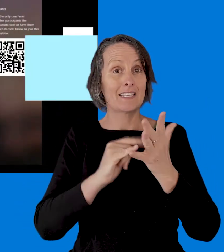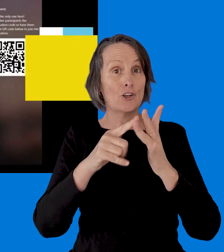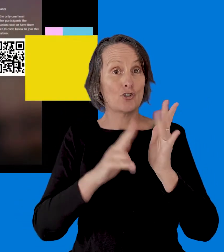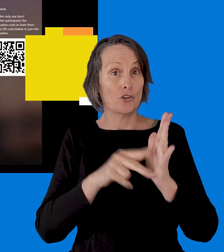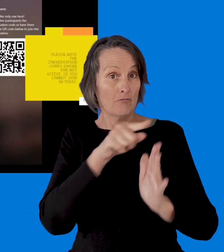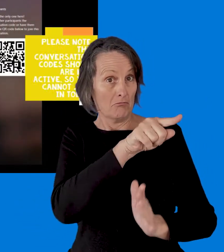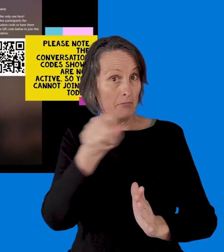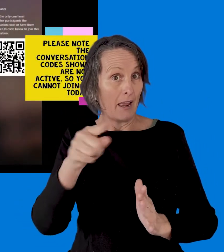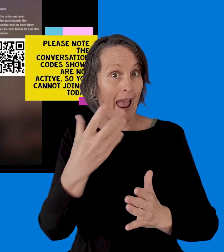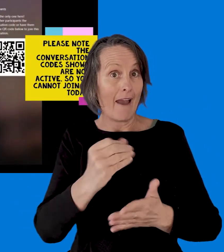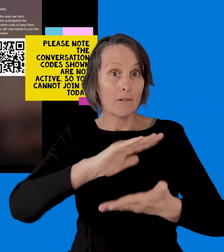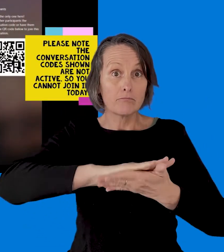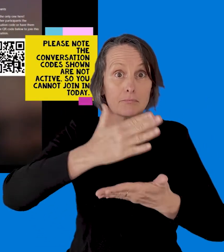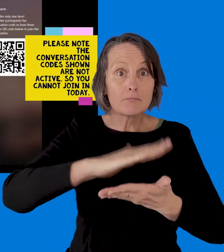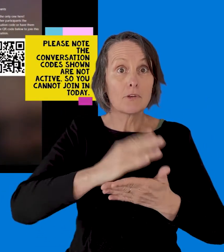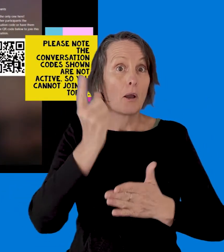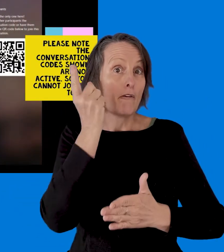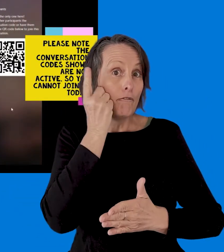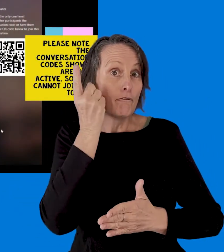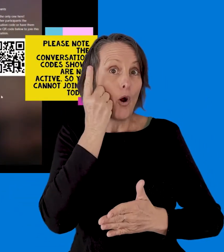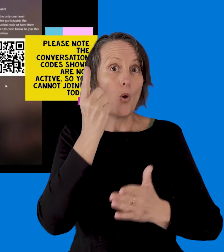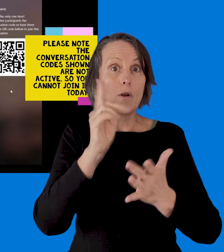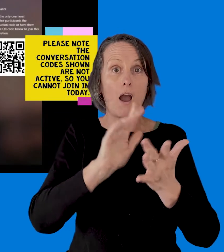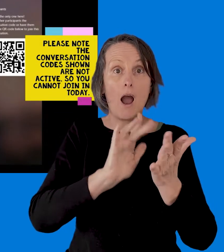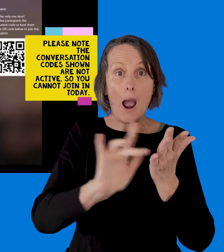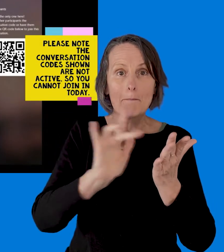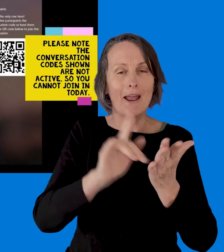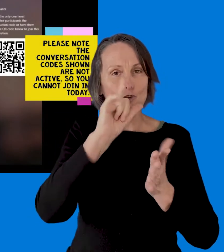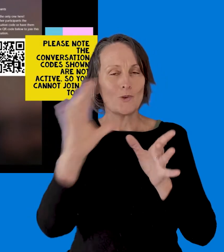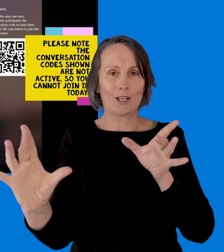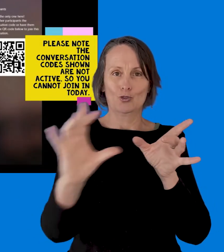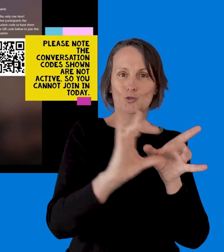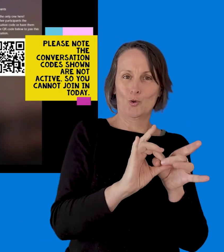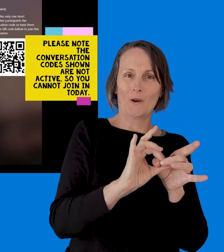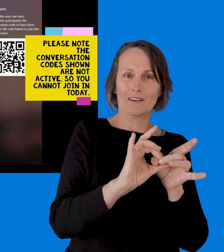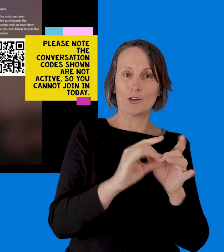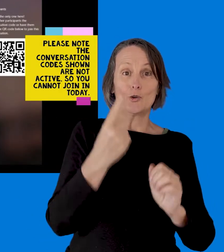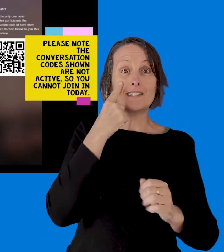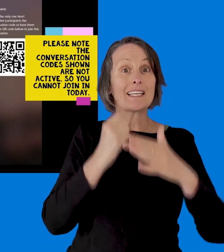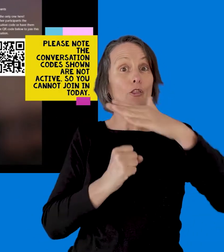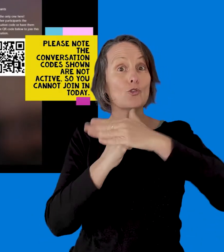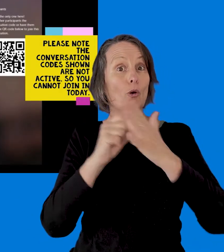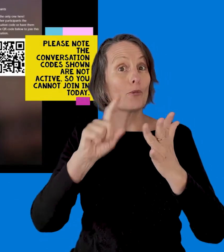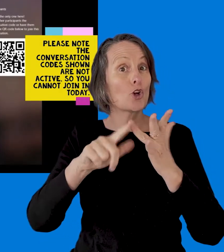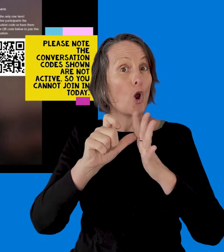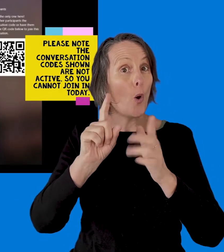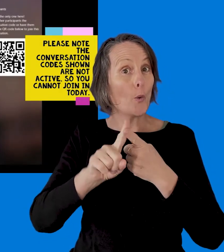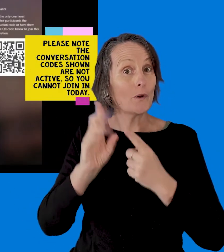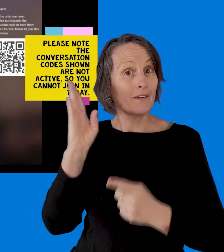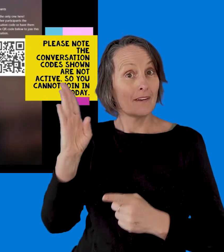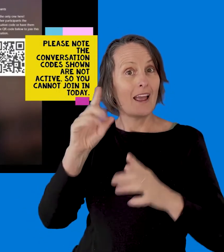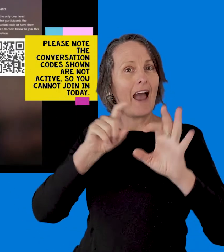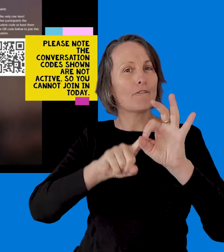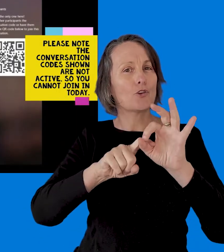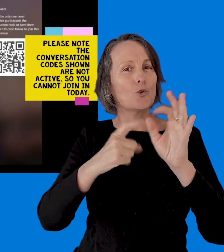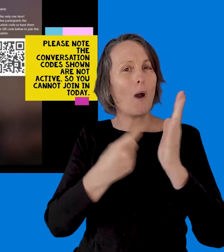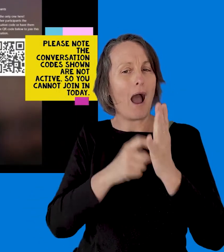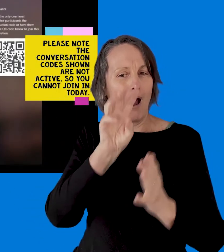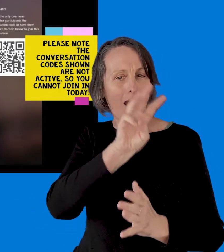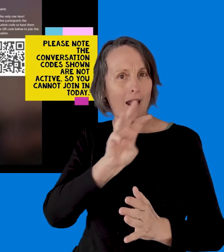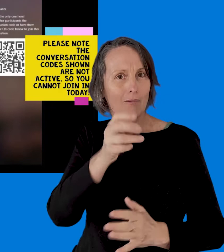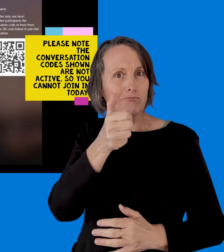session is something that you can join from your own device. So you'll see this conversation code up here at the top. You'll see